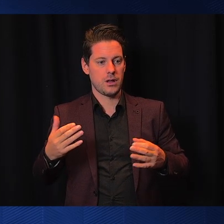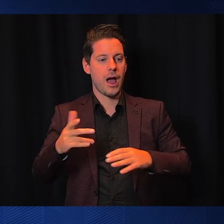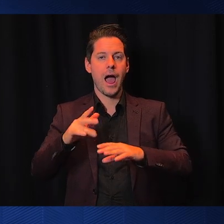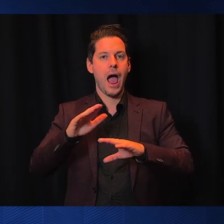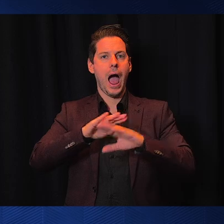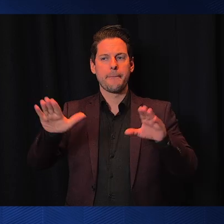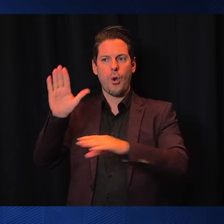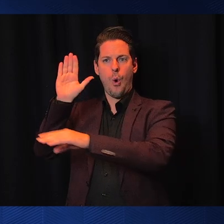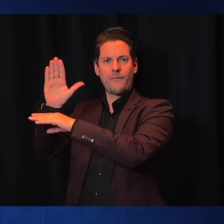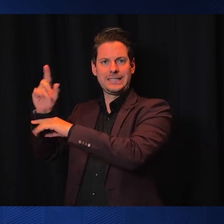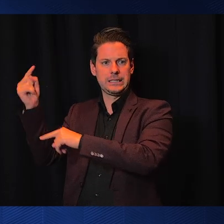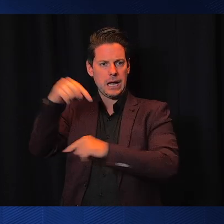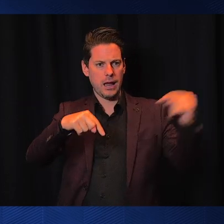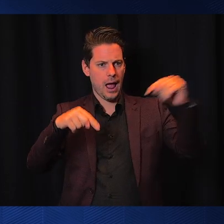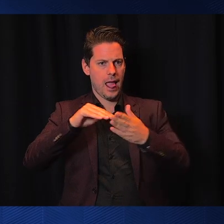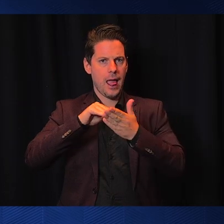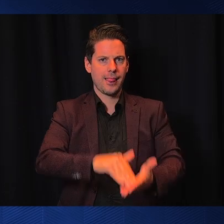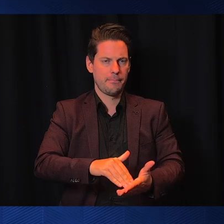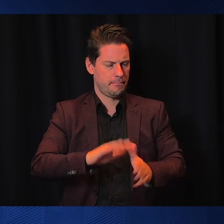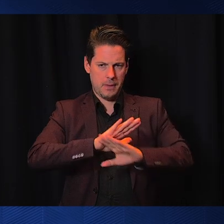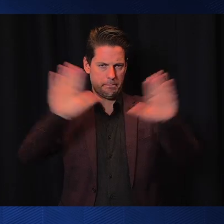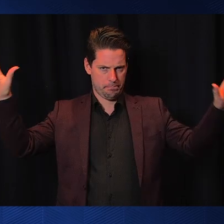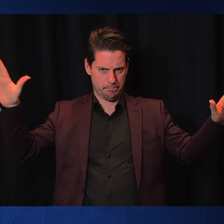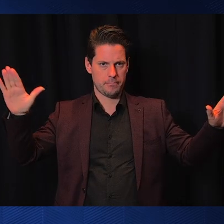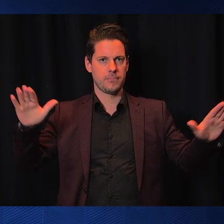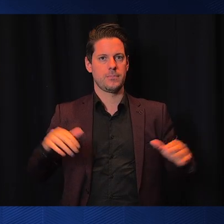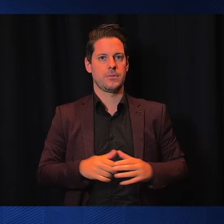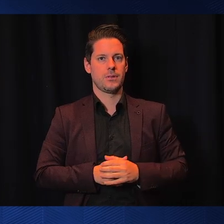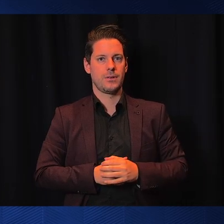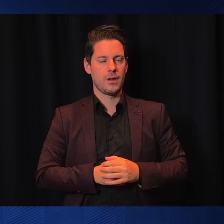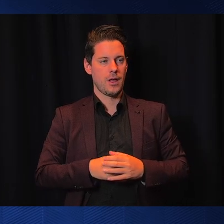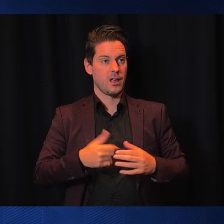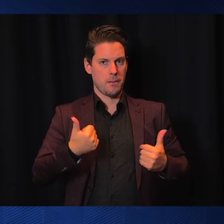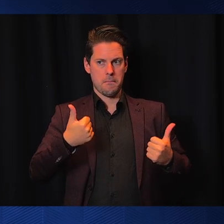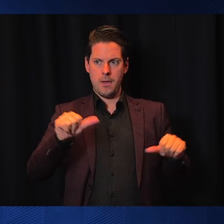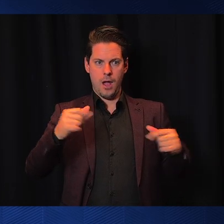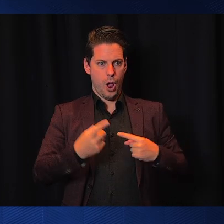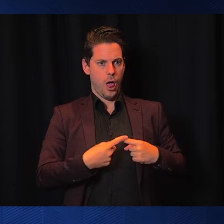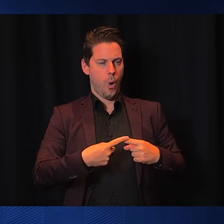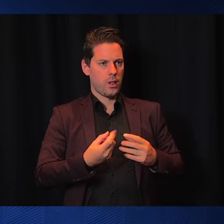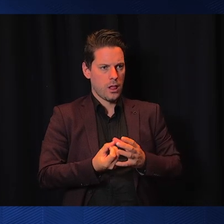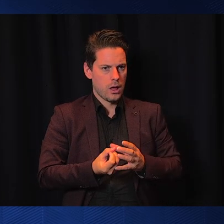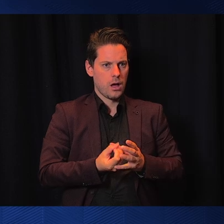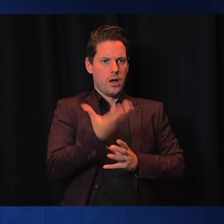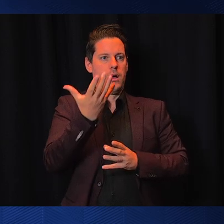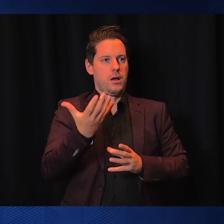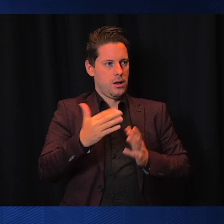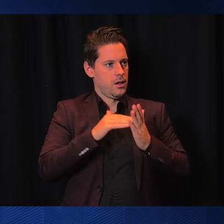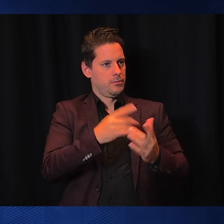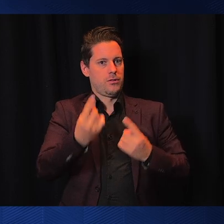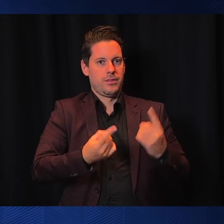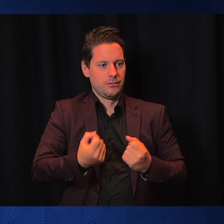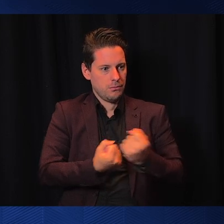right? Suddenly the word localization comes to life. By circumstances, not by